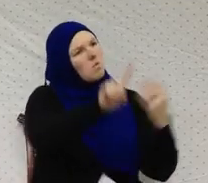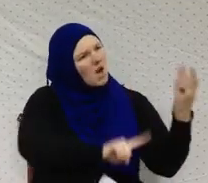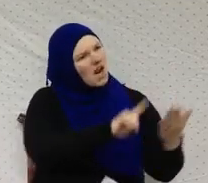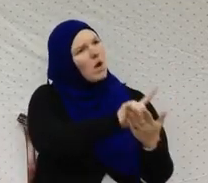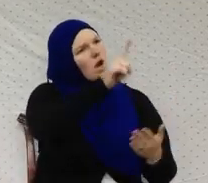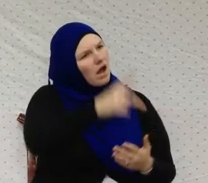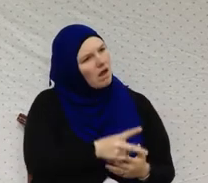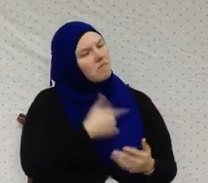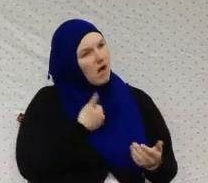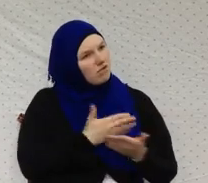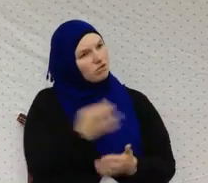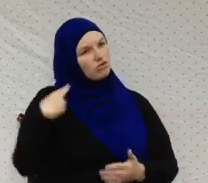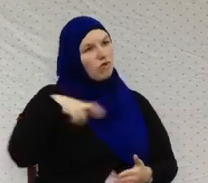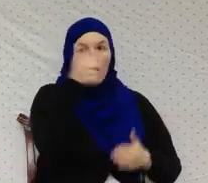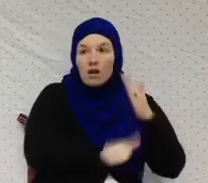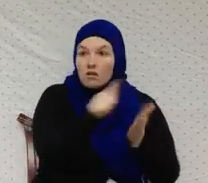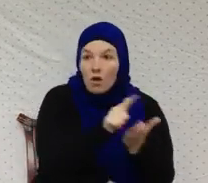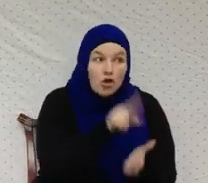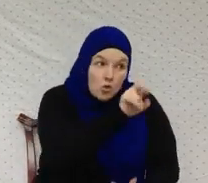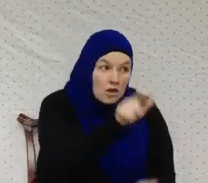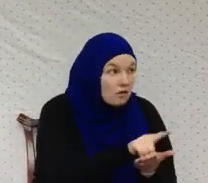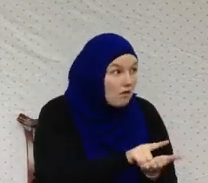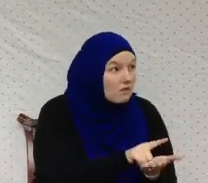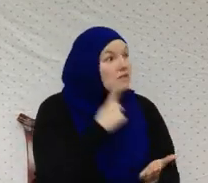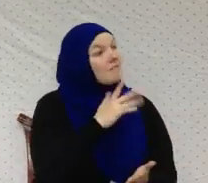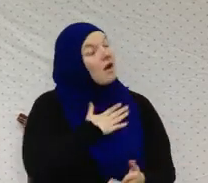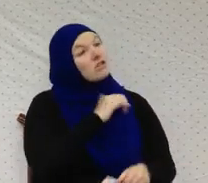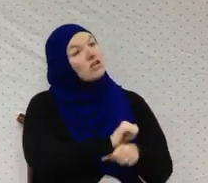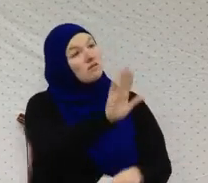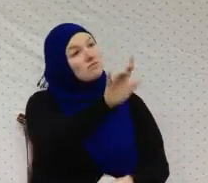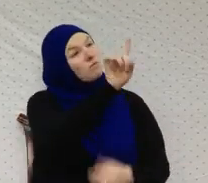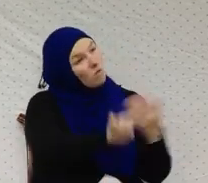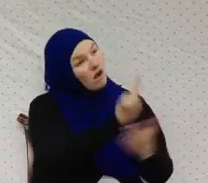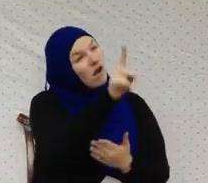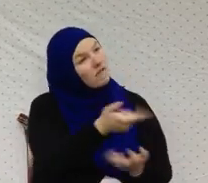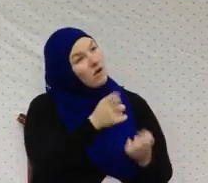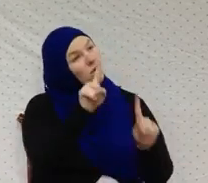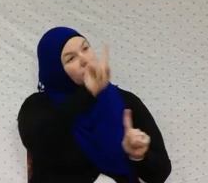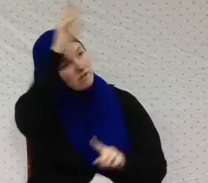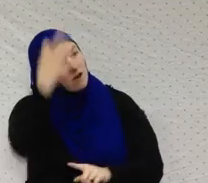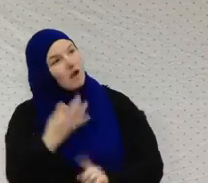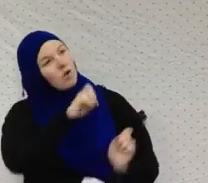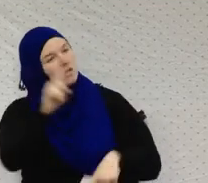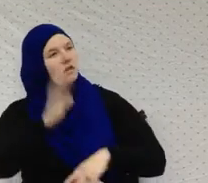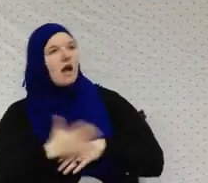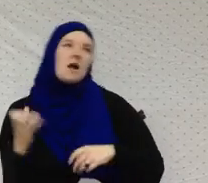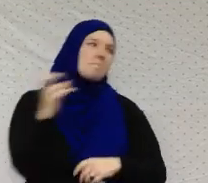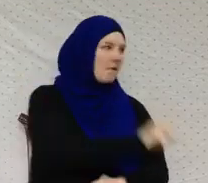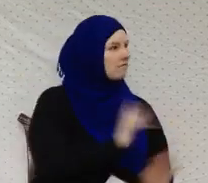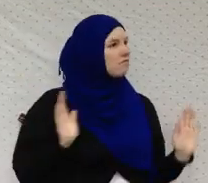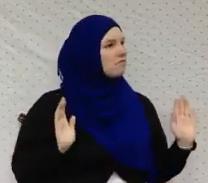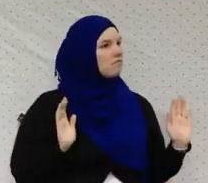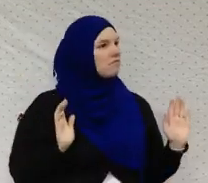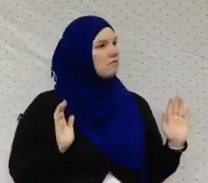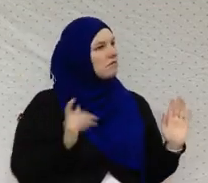job if I ask for my religious right under the law, then I will be accepted. But no,